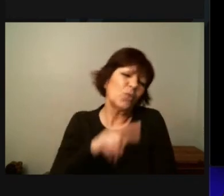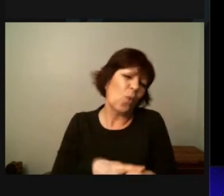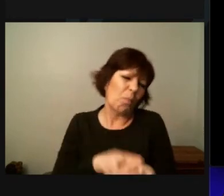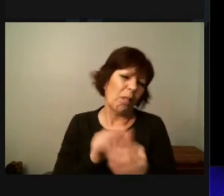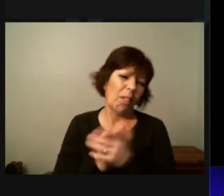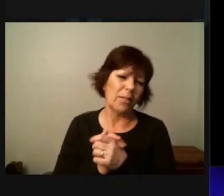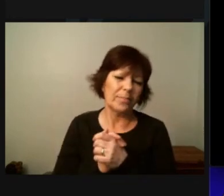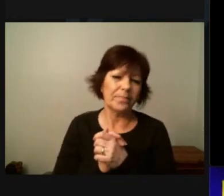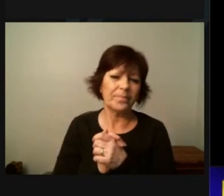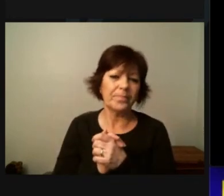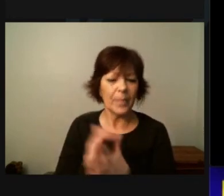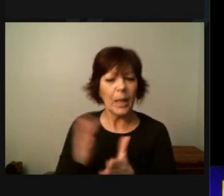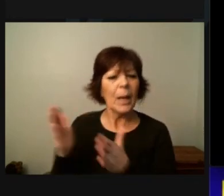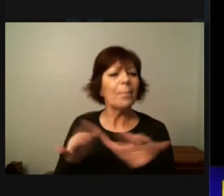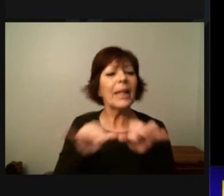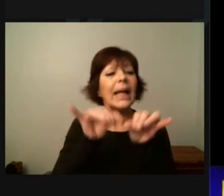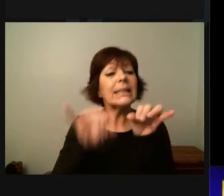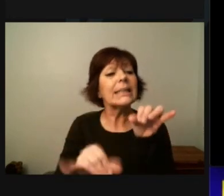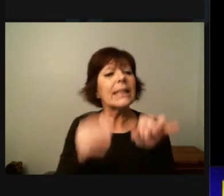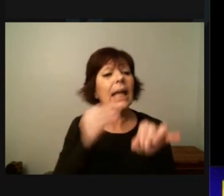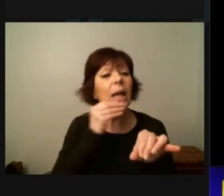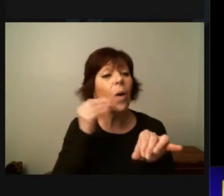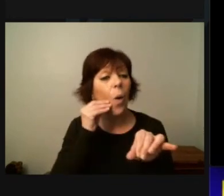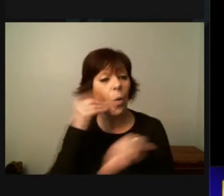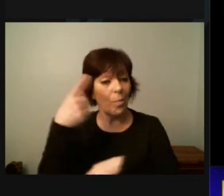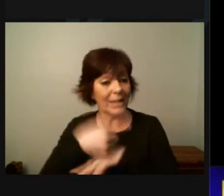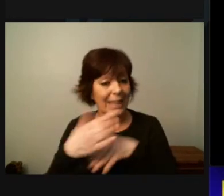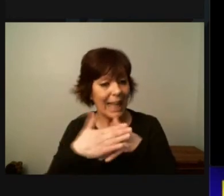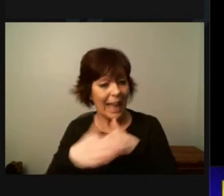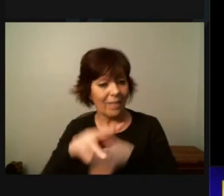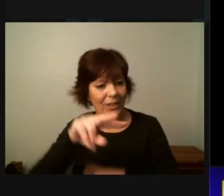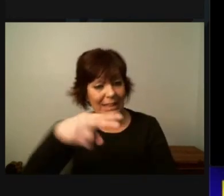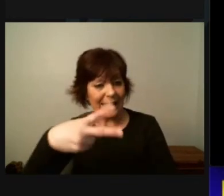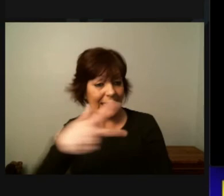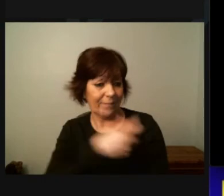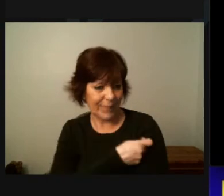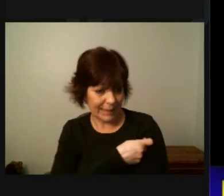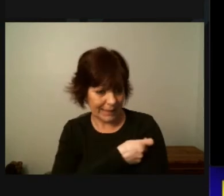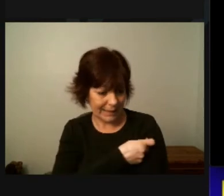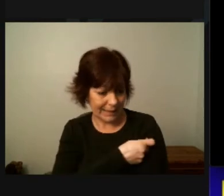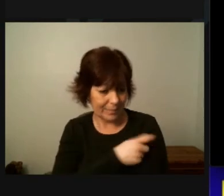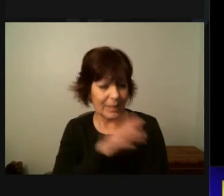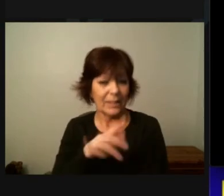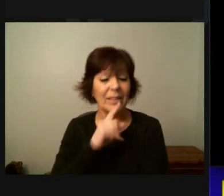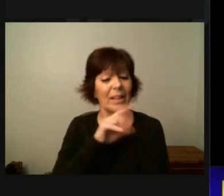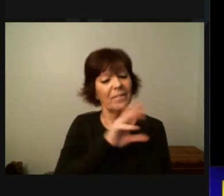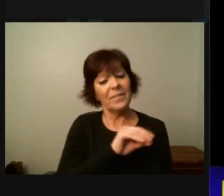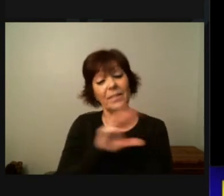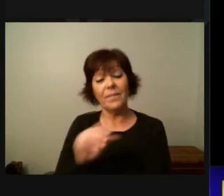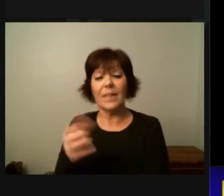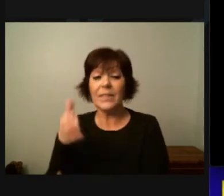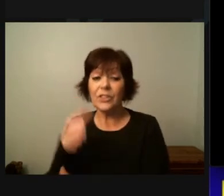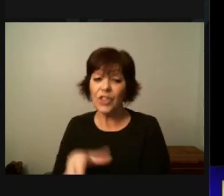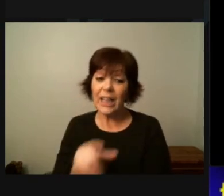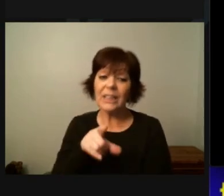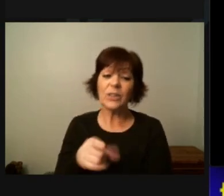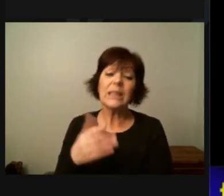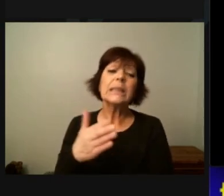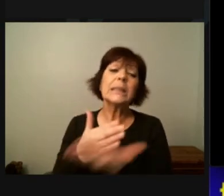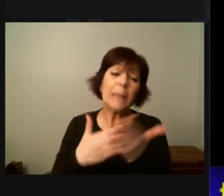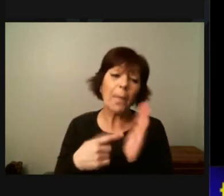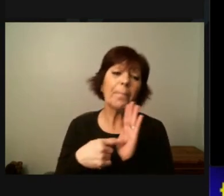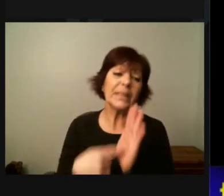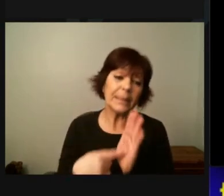Okay, plan to stay home the day after your second vaccine. There is a 50-50 chance that you will have some signs